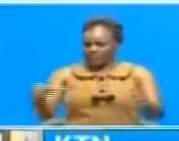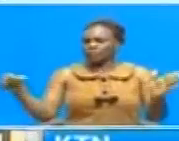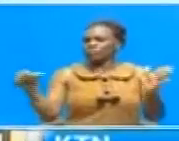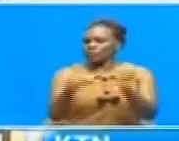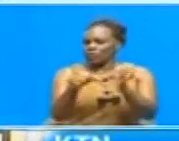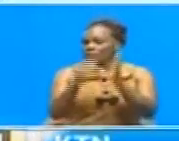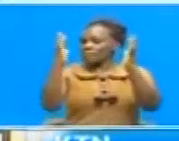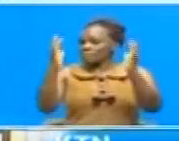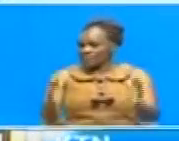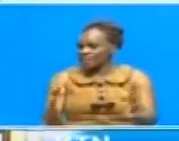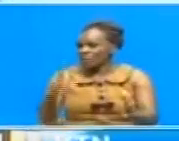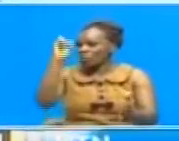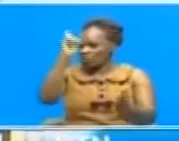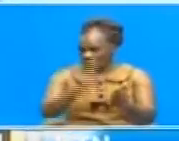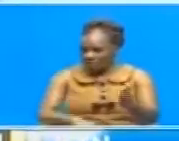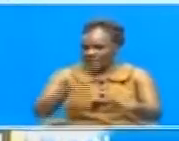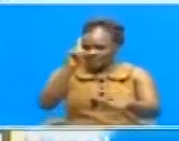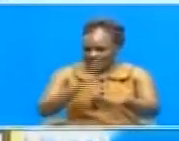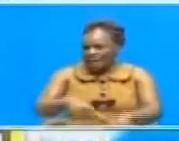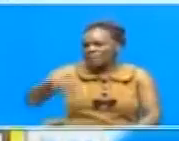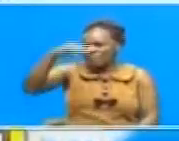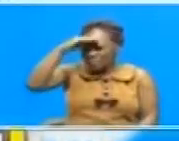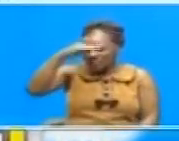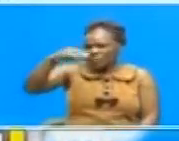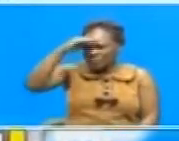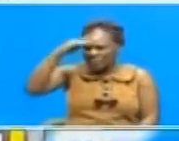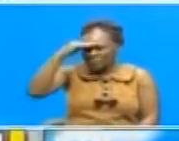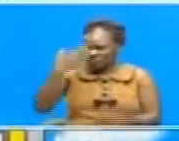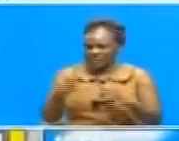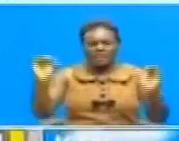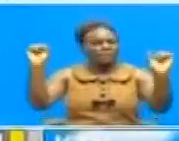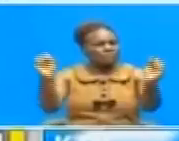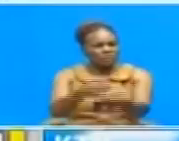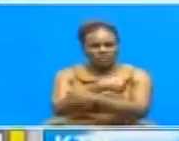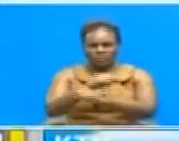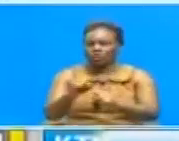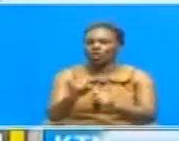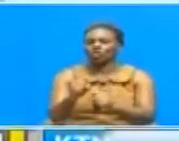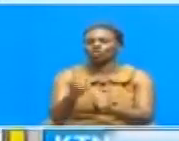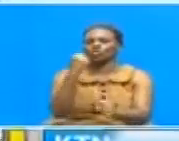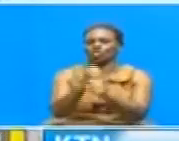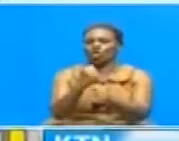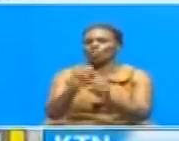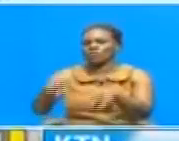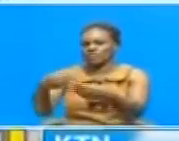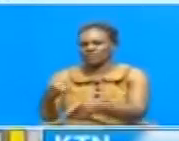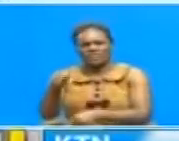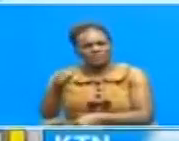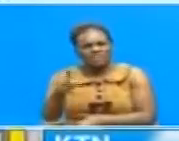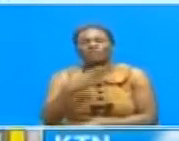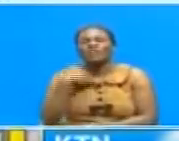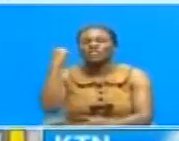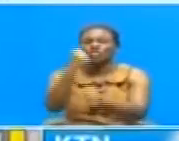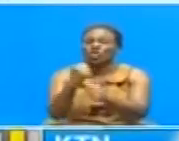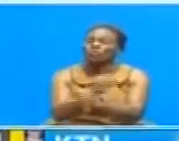problem has been that when they are that drunk, you cannot put them into any use. Even they themselves, they are not looking for